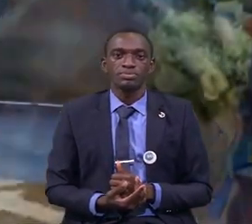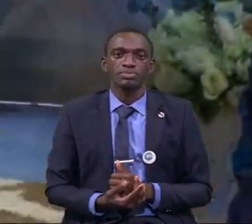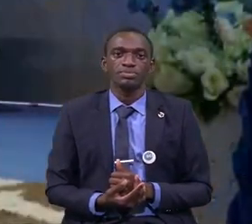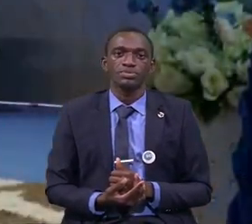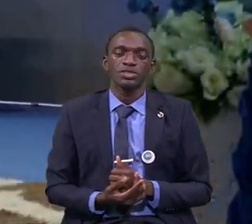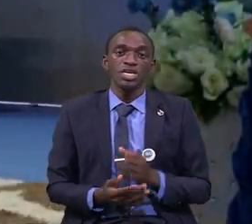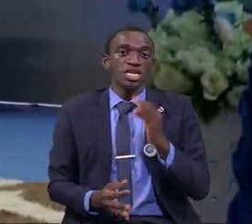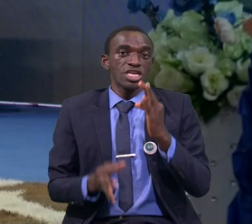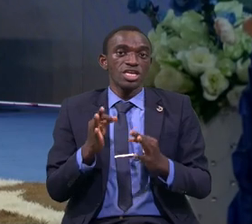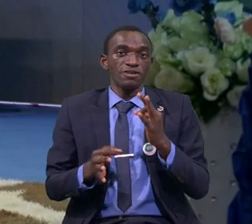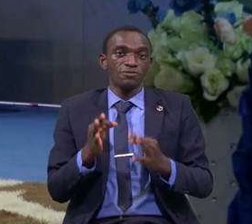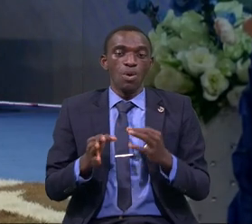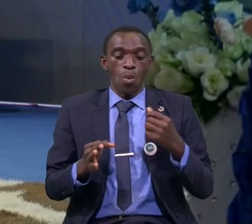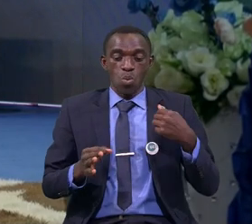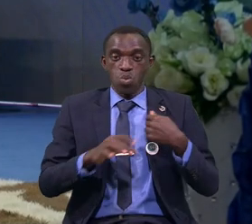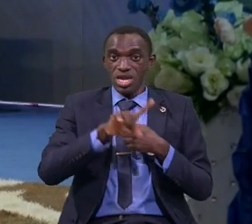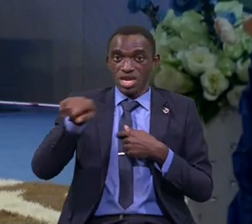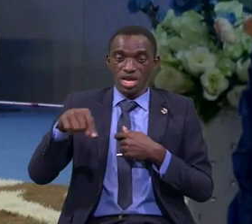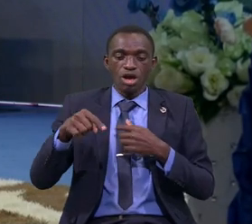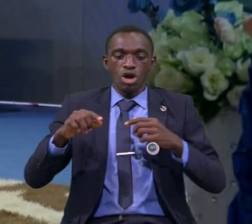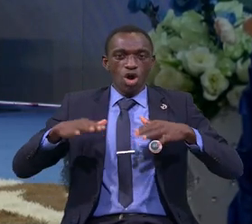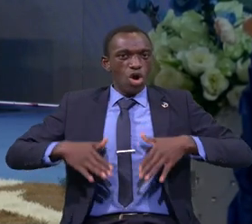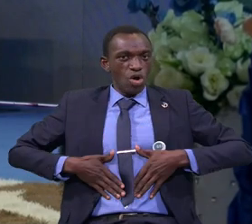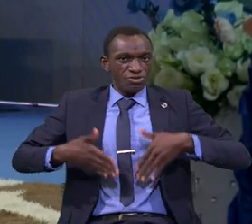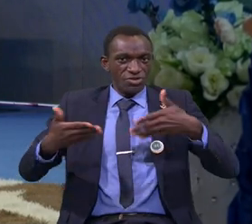If we confess our sins,